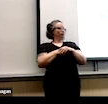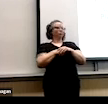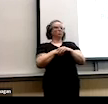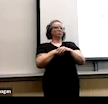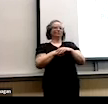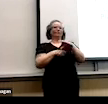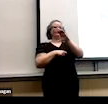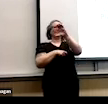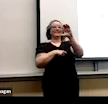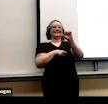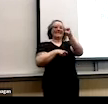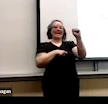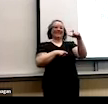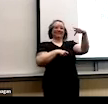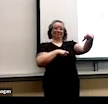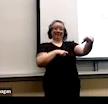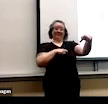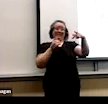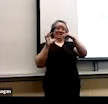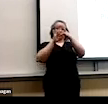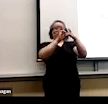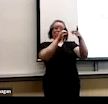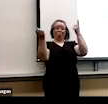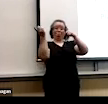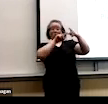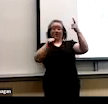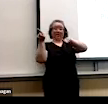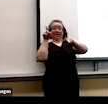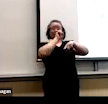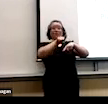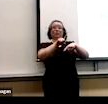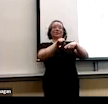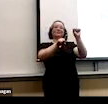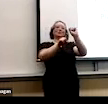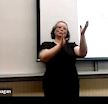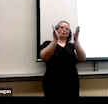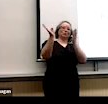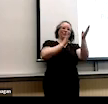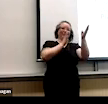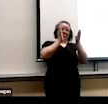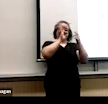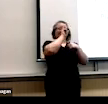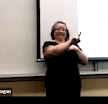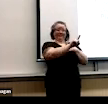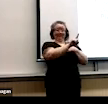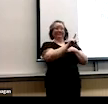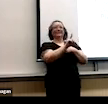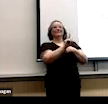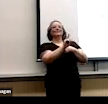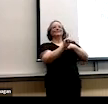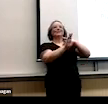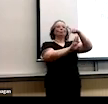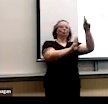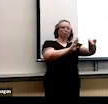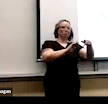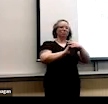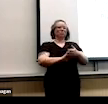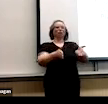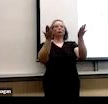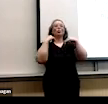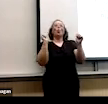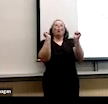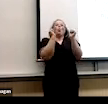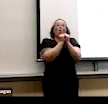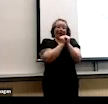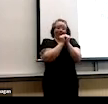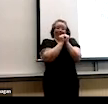is the CSP, which provides families with an SPC, a service planning coordinator. But these can be invaluable